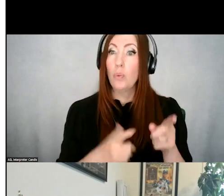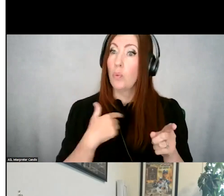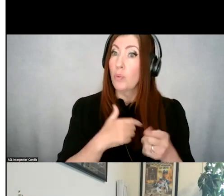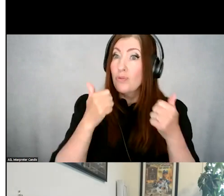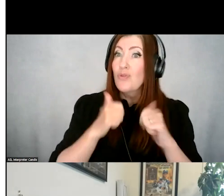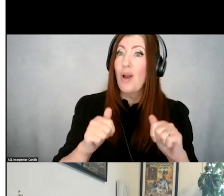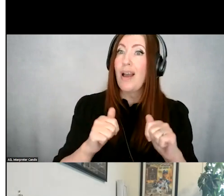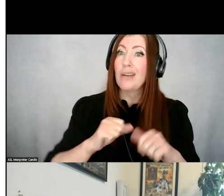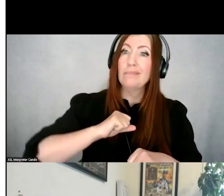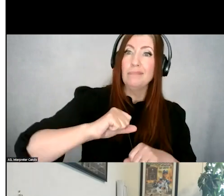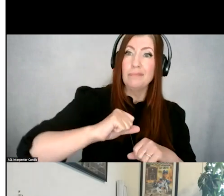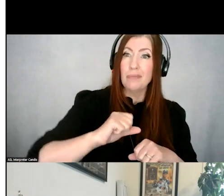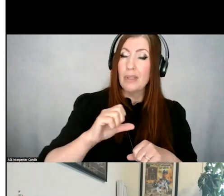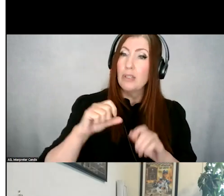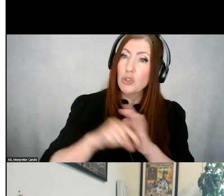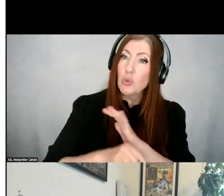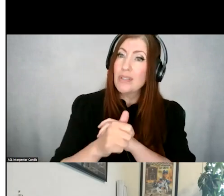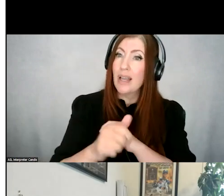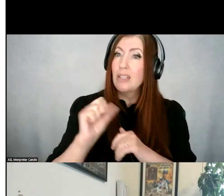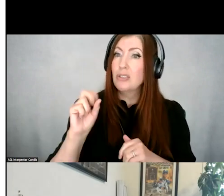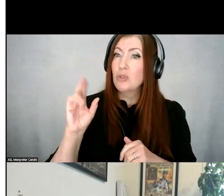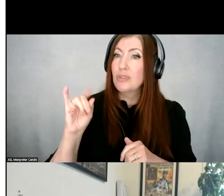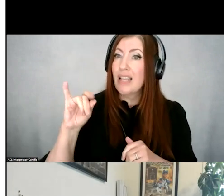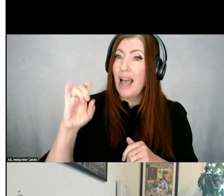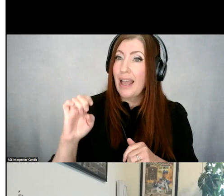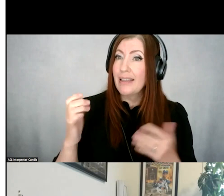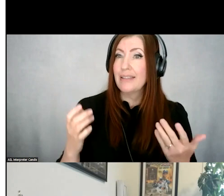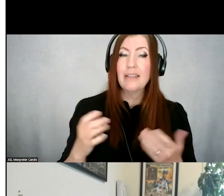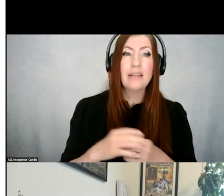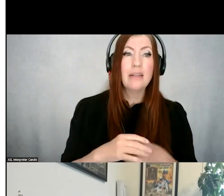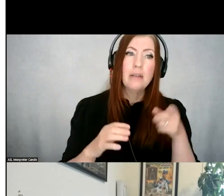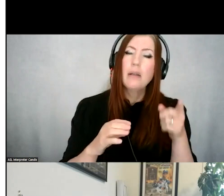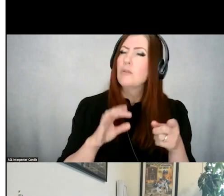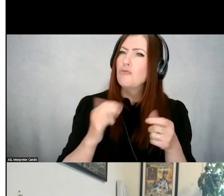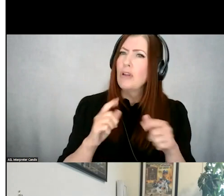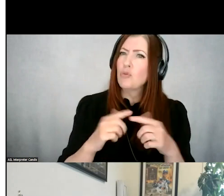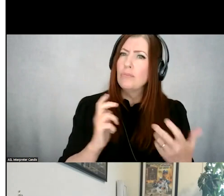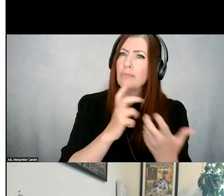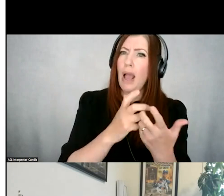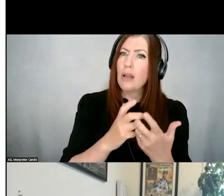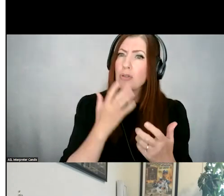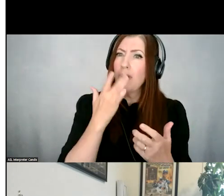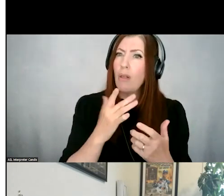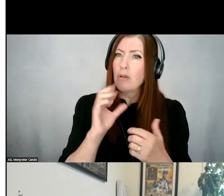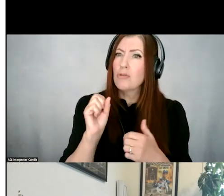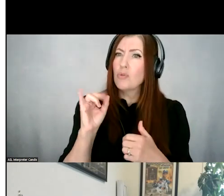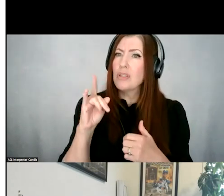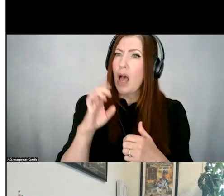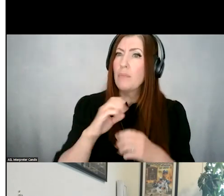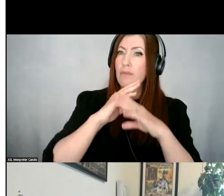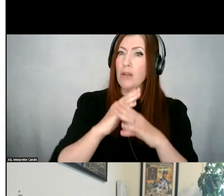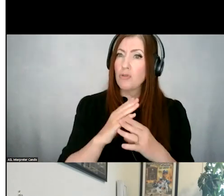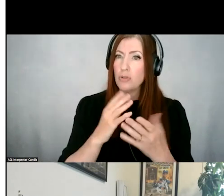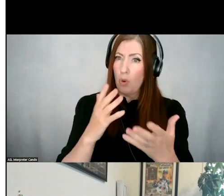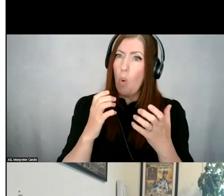to combat suicide here. And so keeping with the colors of suicide prevention is something that we wanted